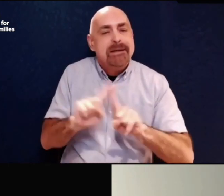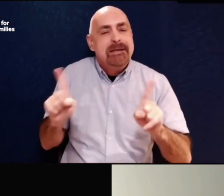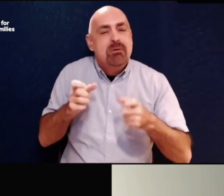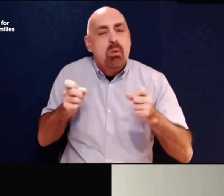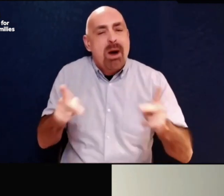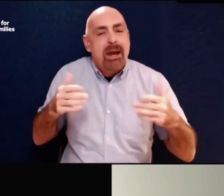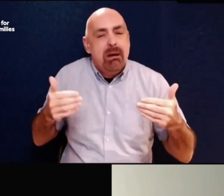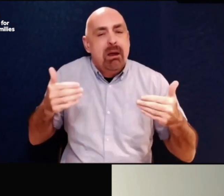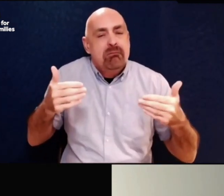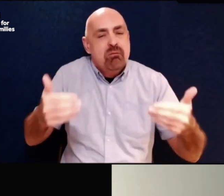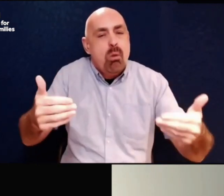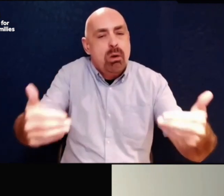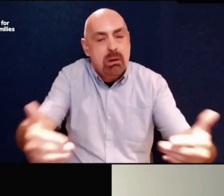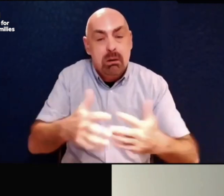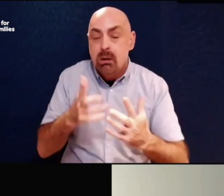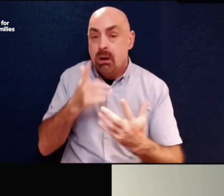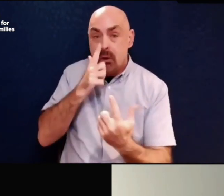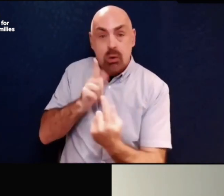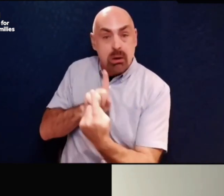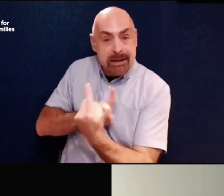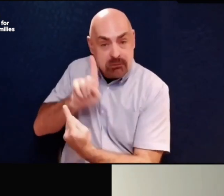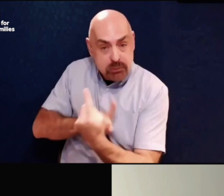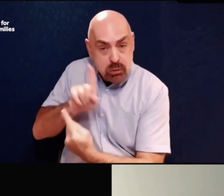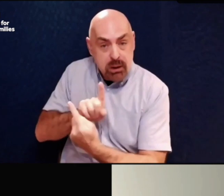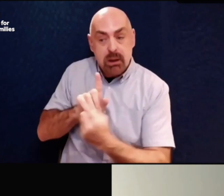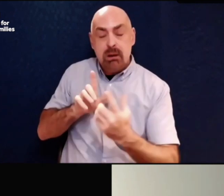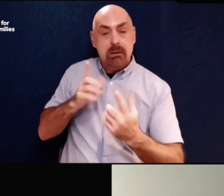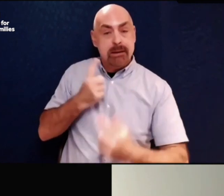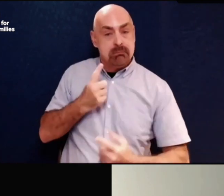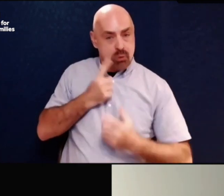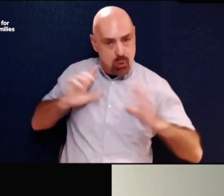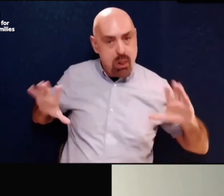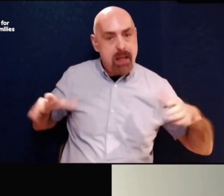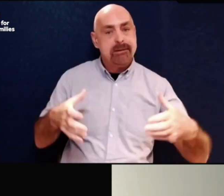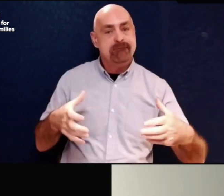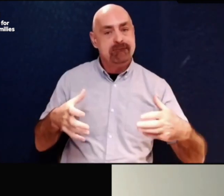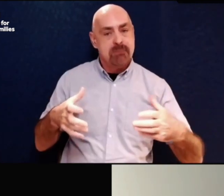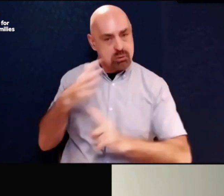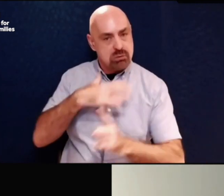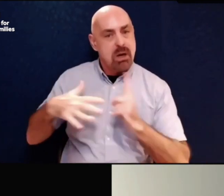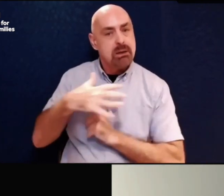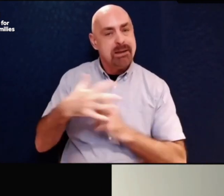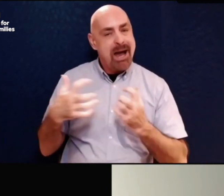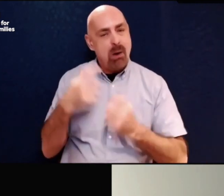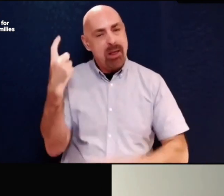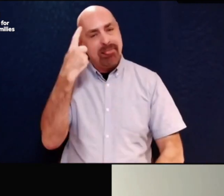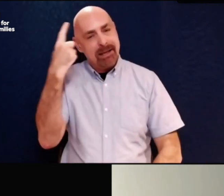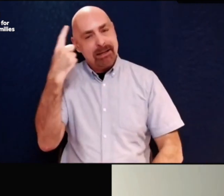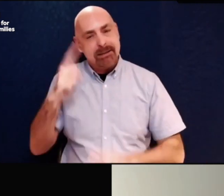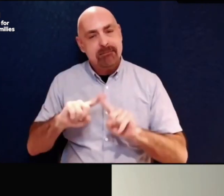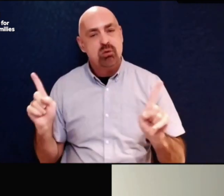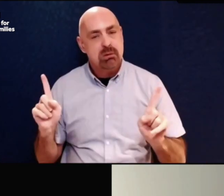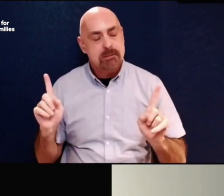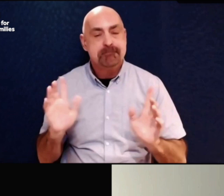differently, individually, collectively, and as a society. Now,